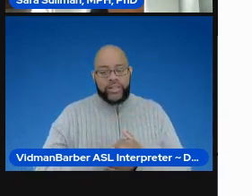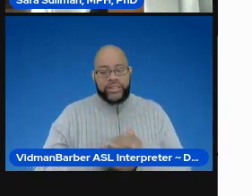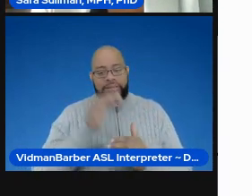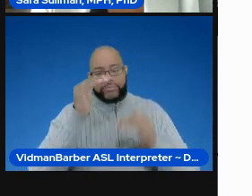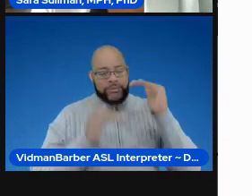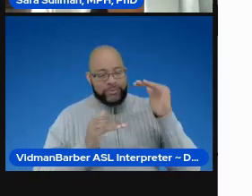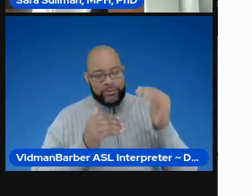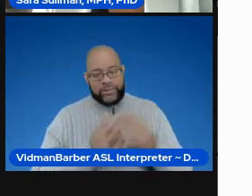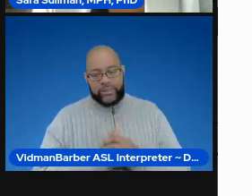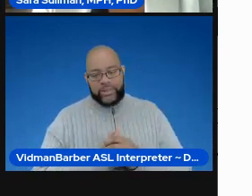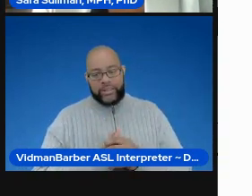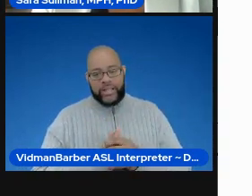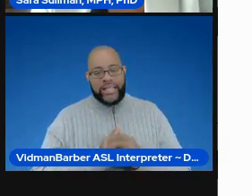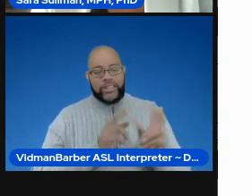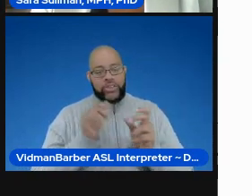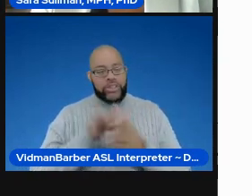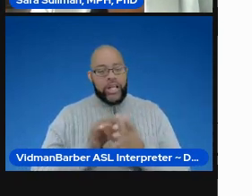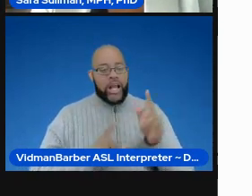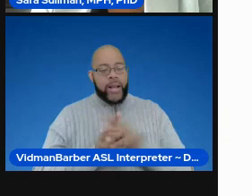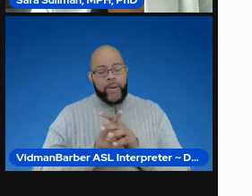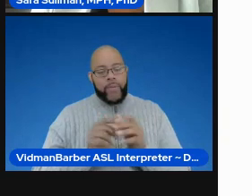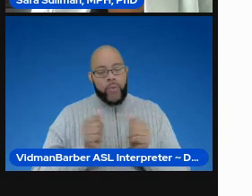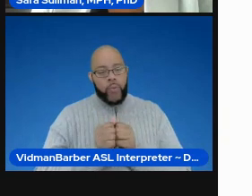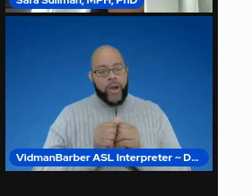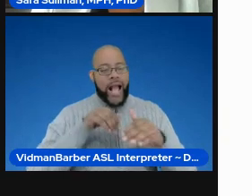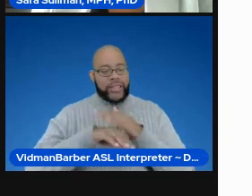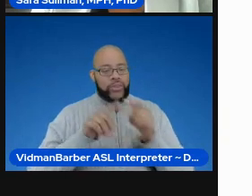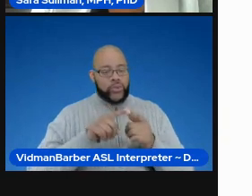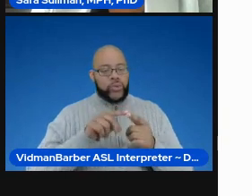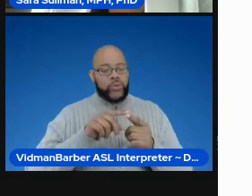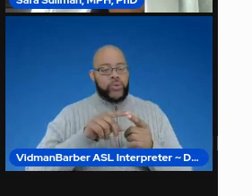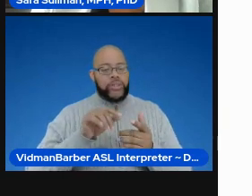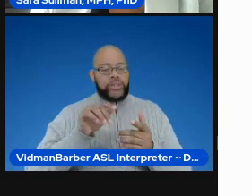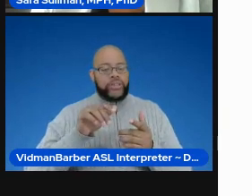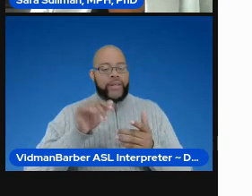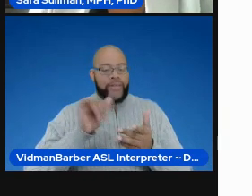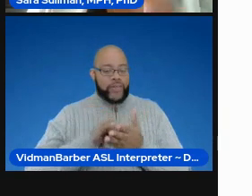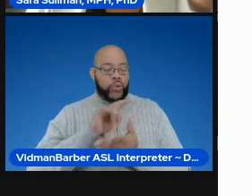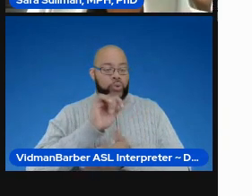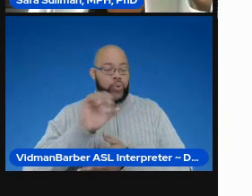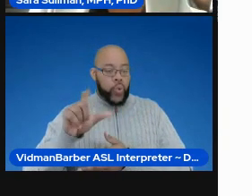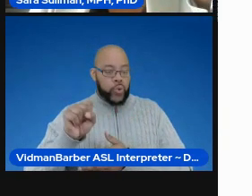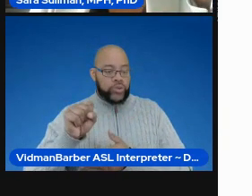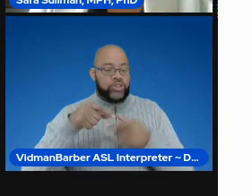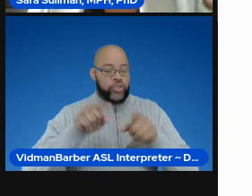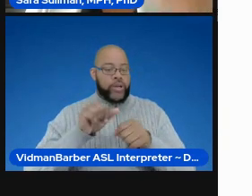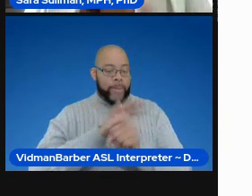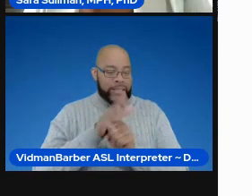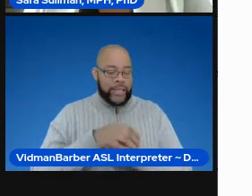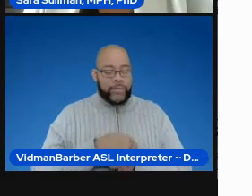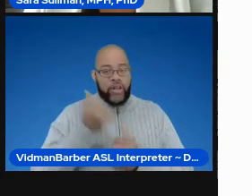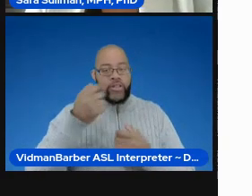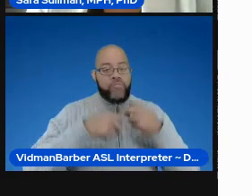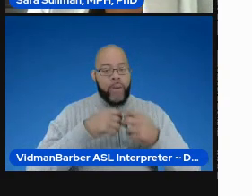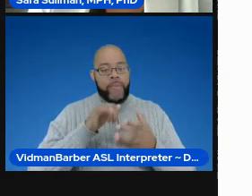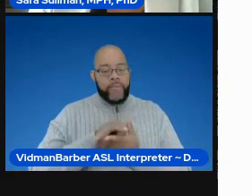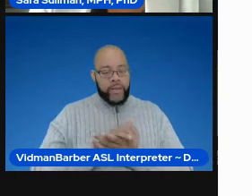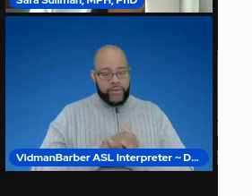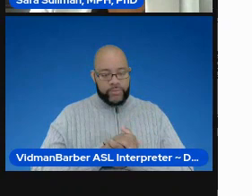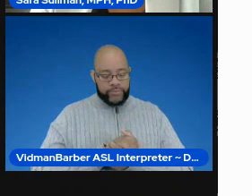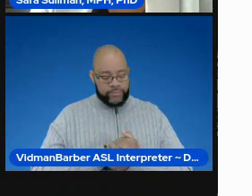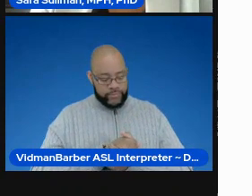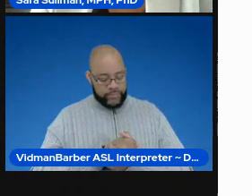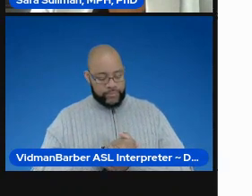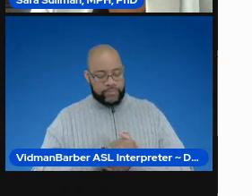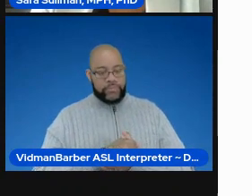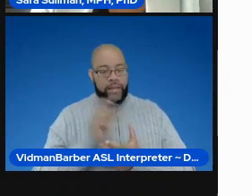and issues that come up with access to diagnostics during the pandemic. And another problem that, of course,